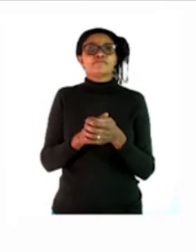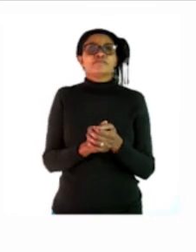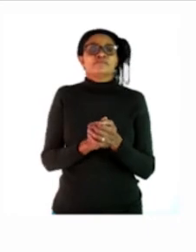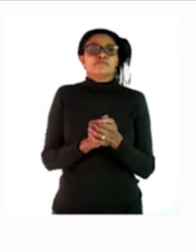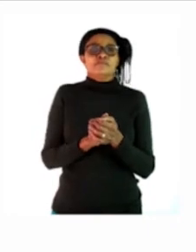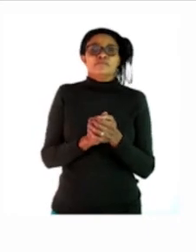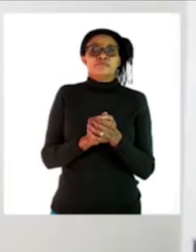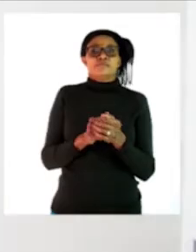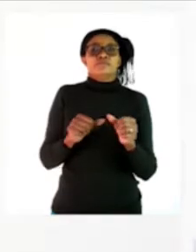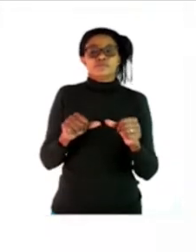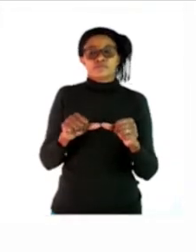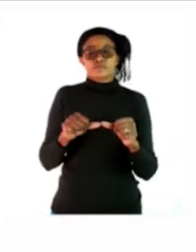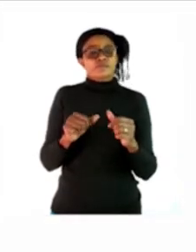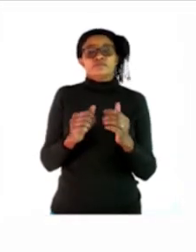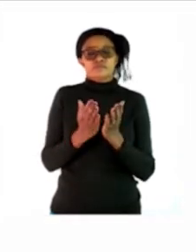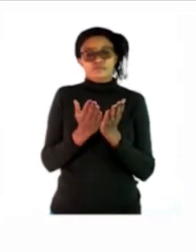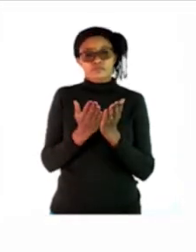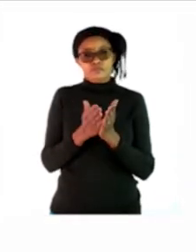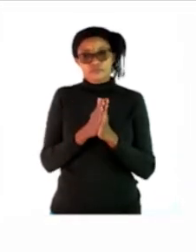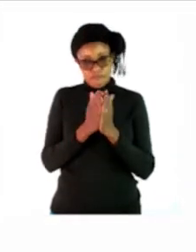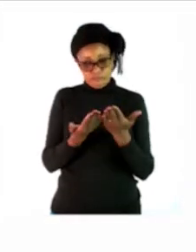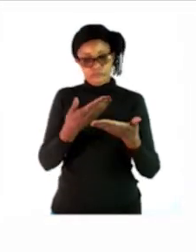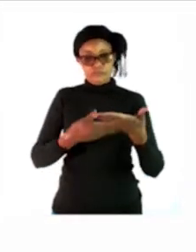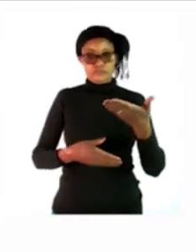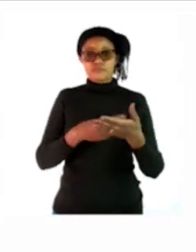next page, page 21.